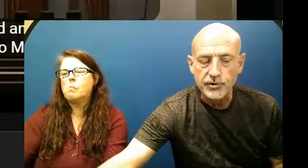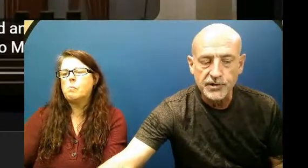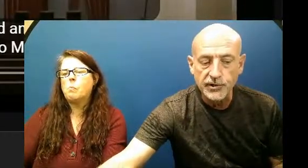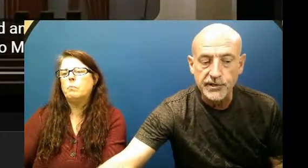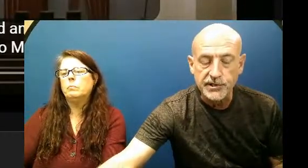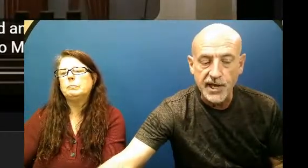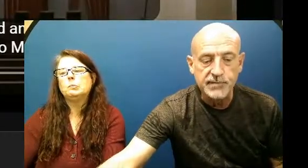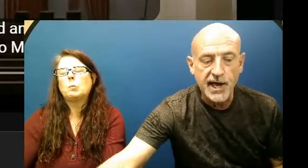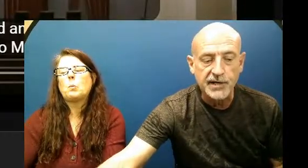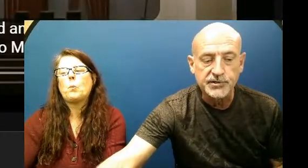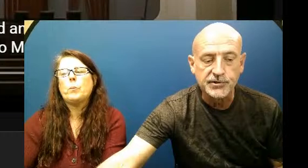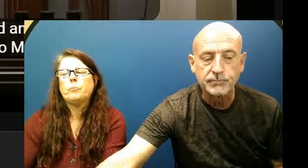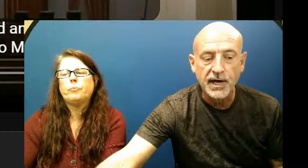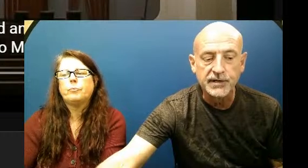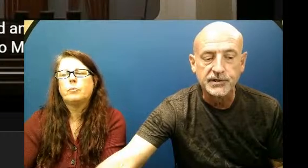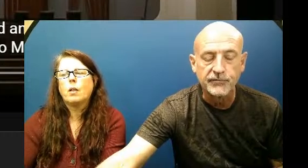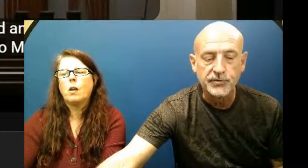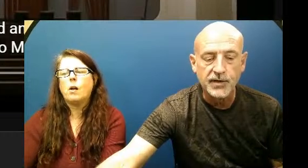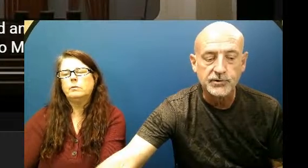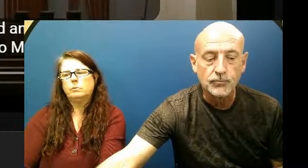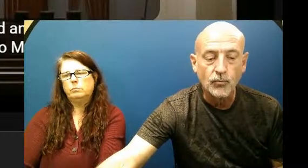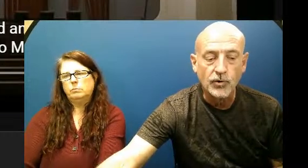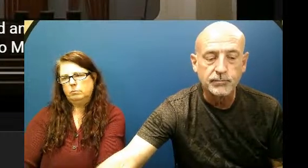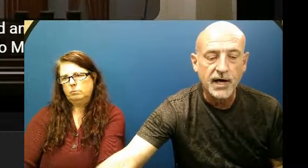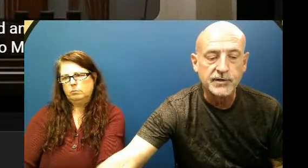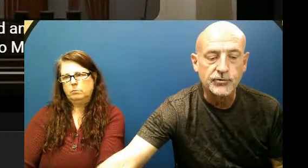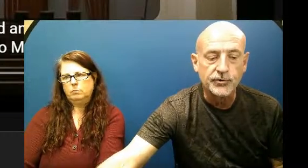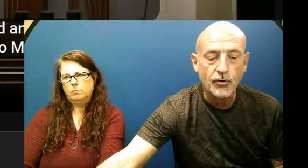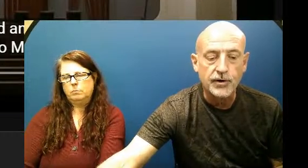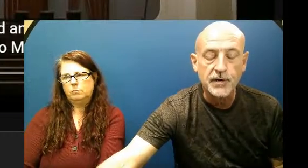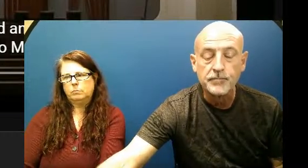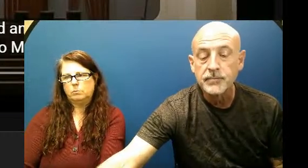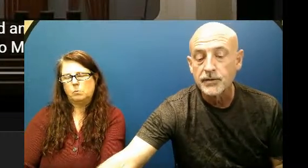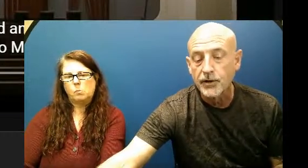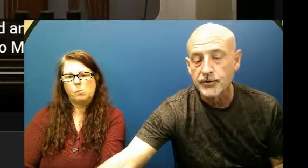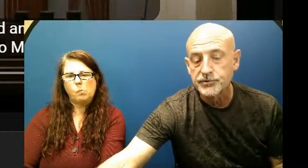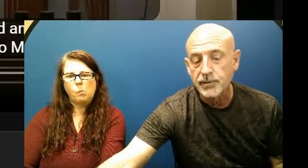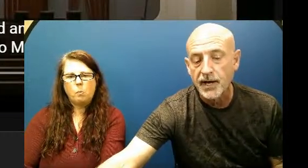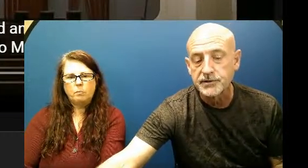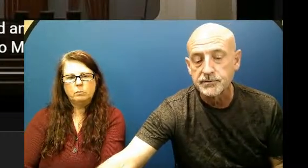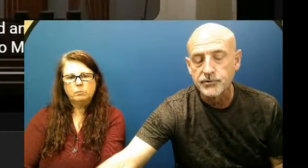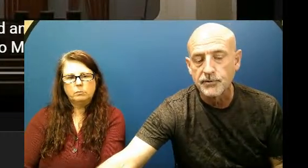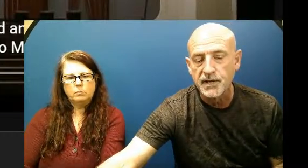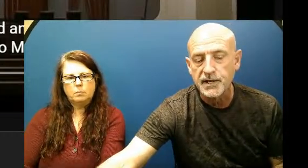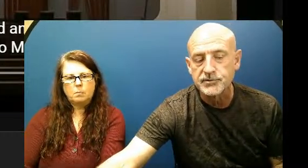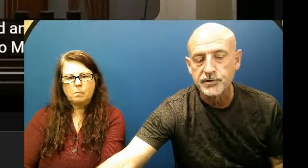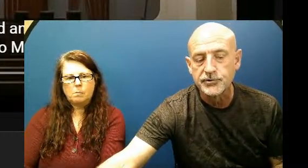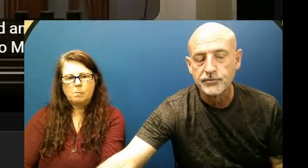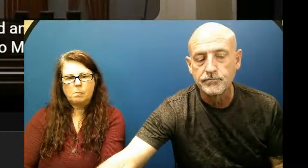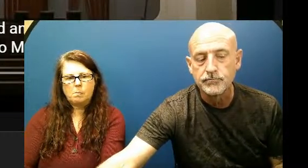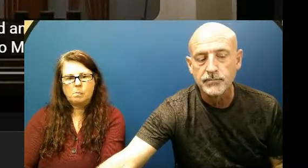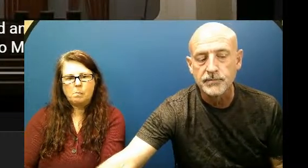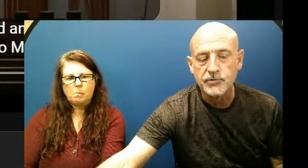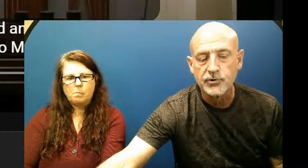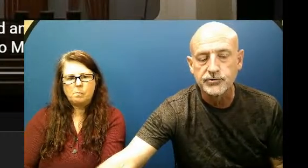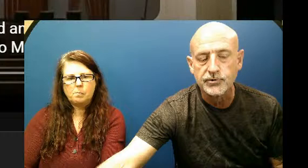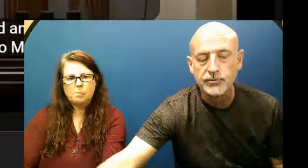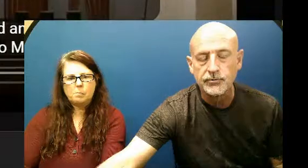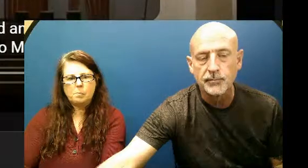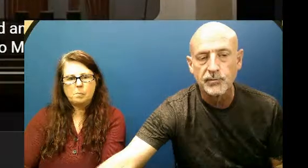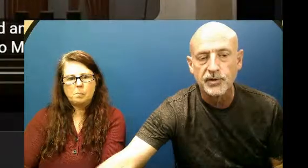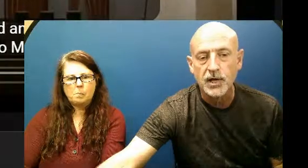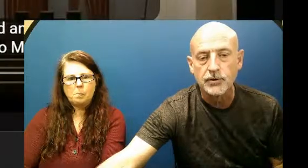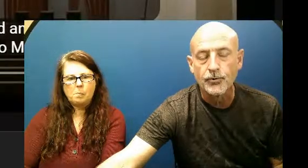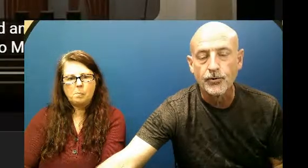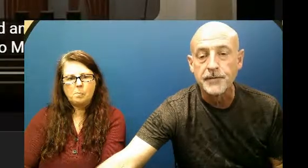which are essentially the same test, just applied to different things. One's applied to authority, the other's applied to the means that you use